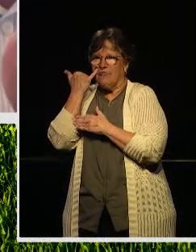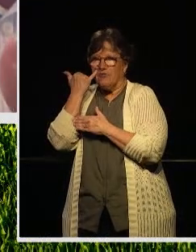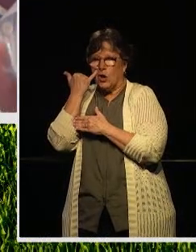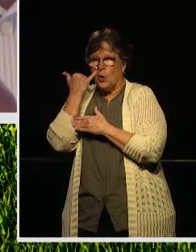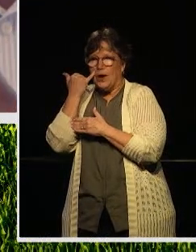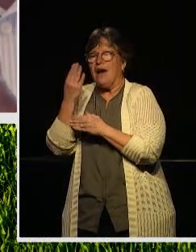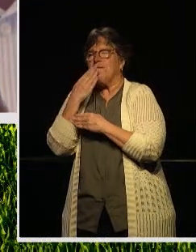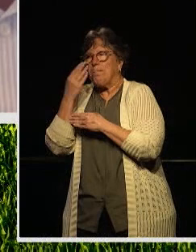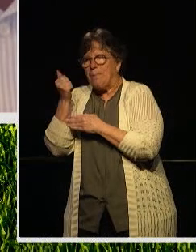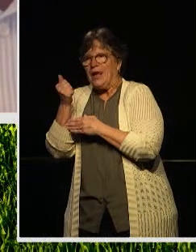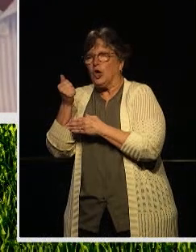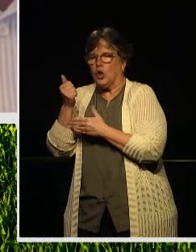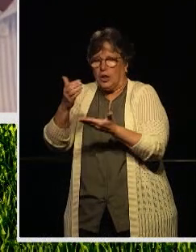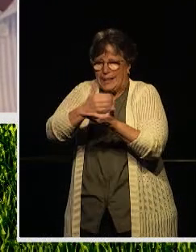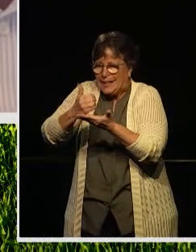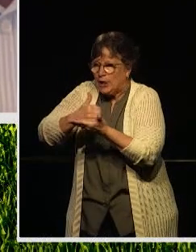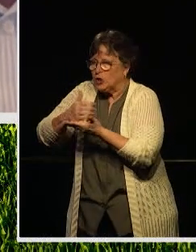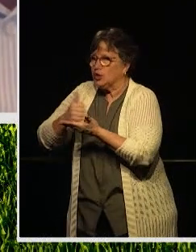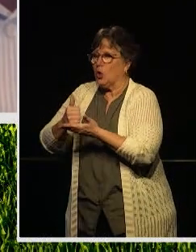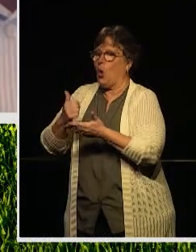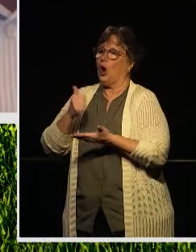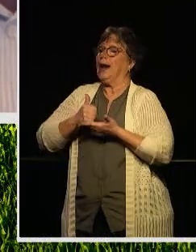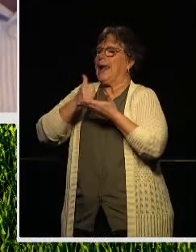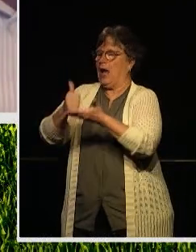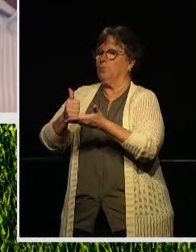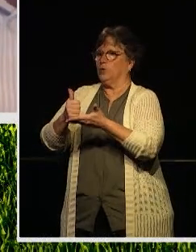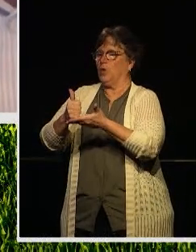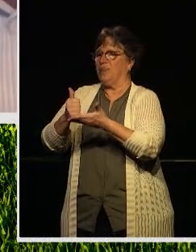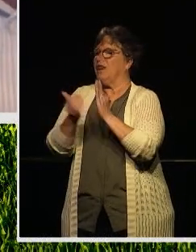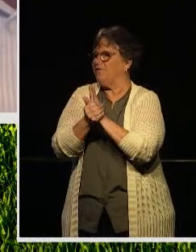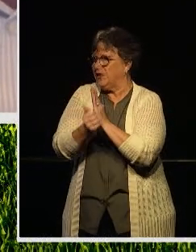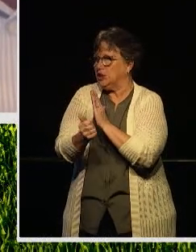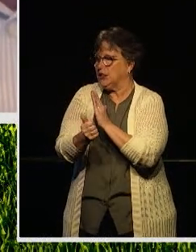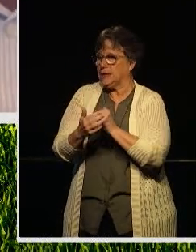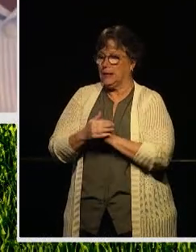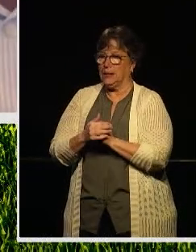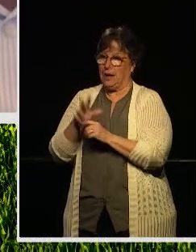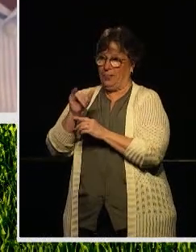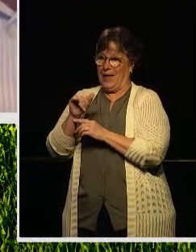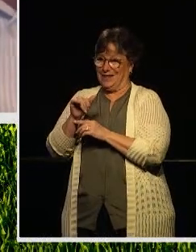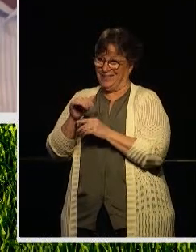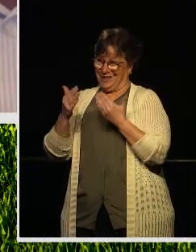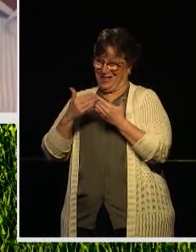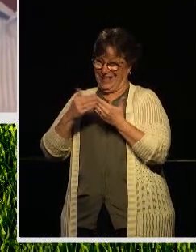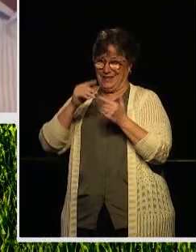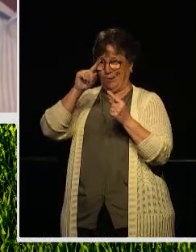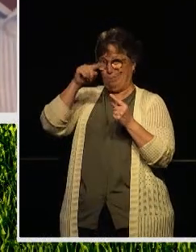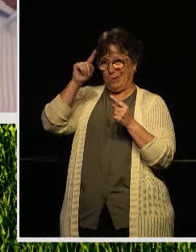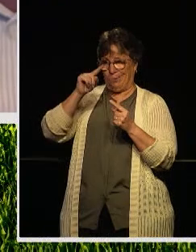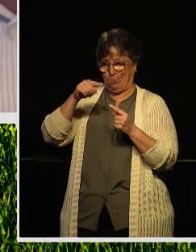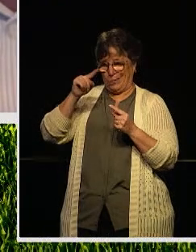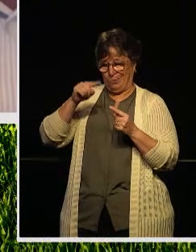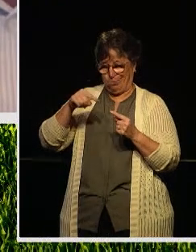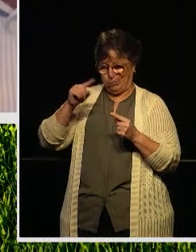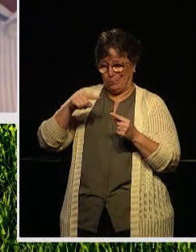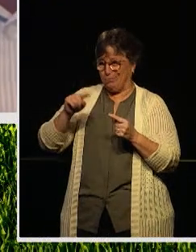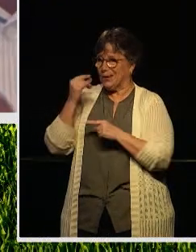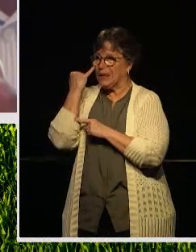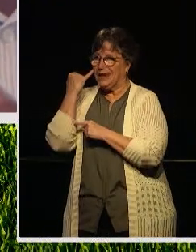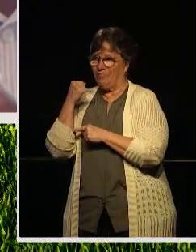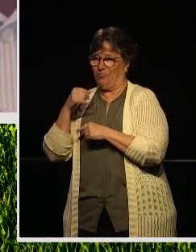or helps with operational efficiency. It's an easy box to check in a survey, but at the same time, it shows that they're willing if the value is clear,